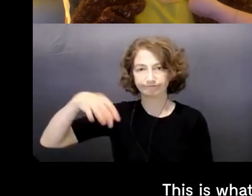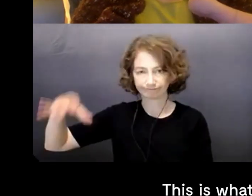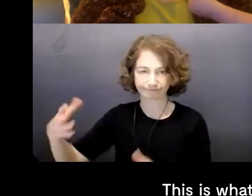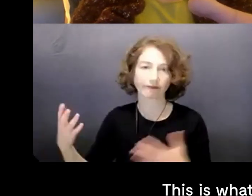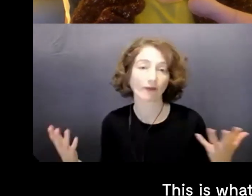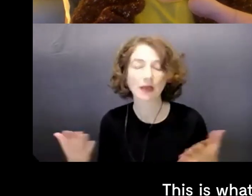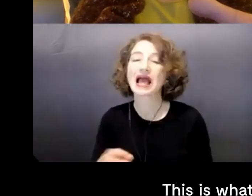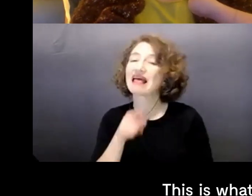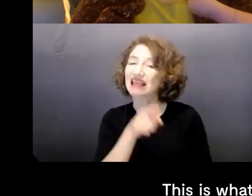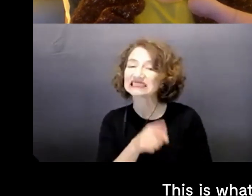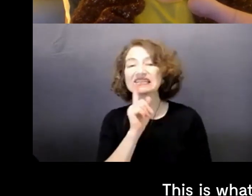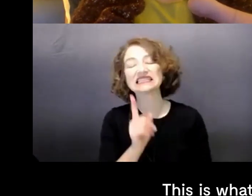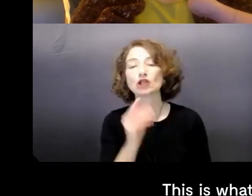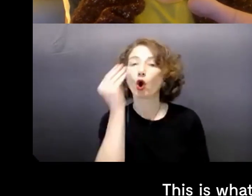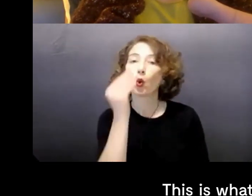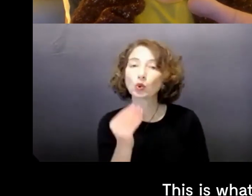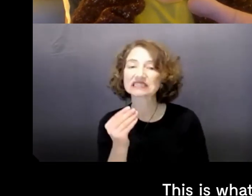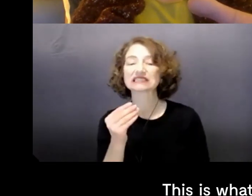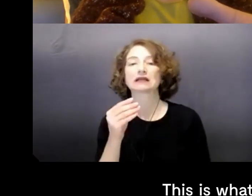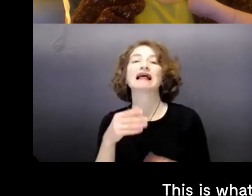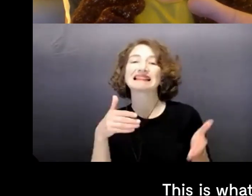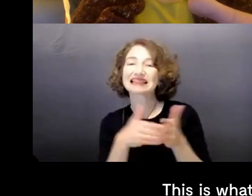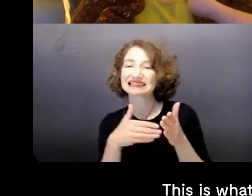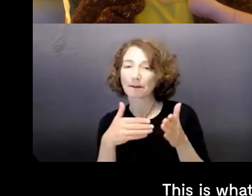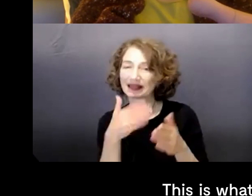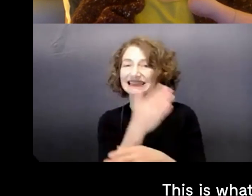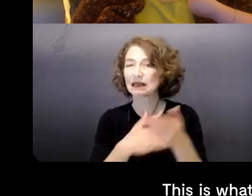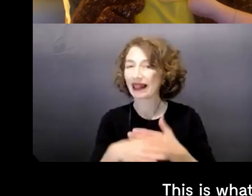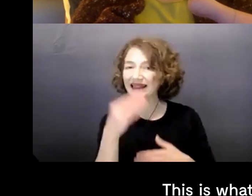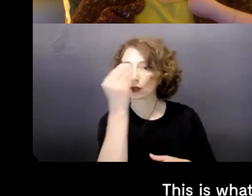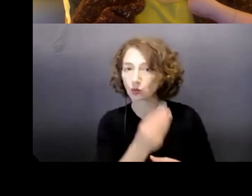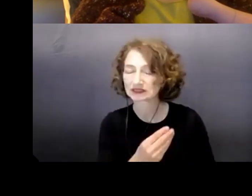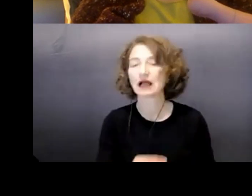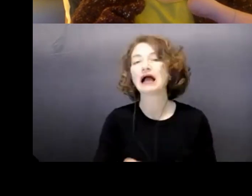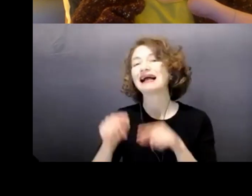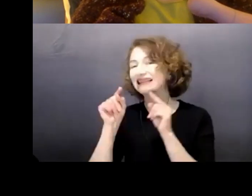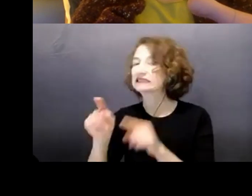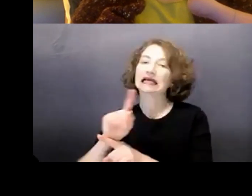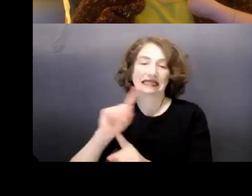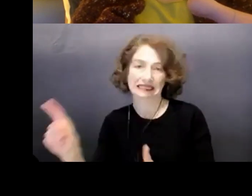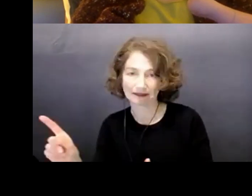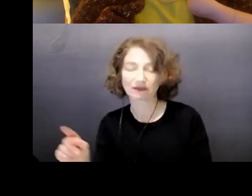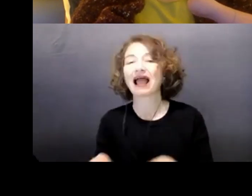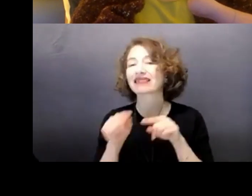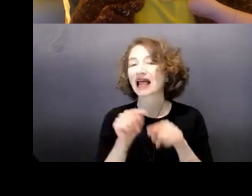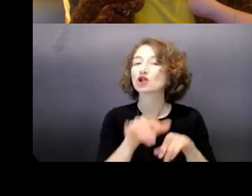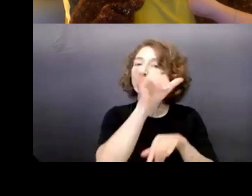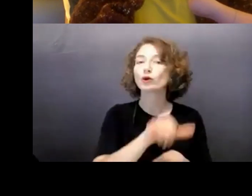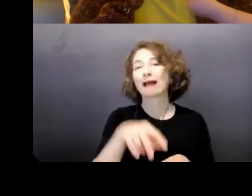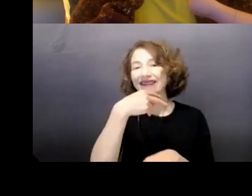or this is what this type of dance is, this is what that type of dance is, and figuring out ways to